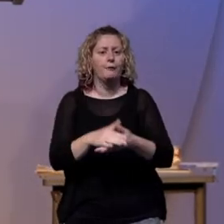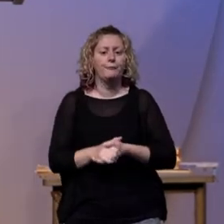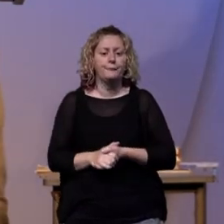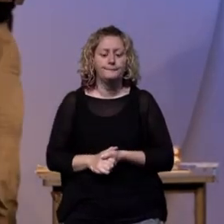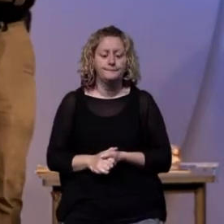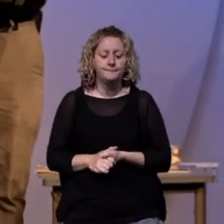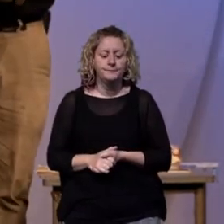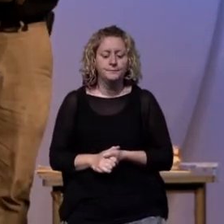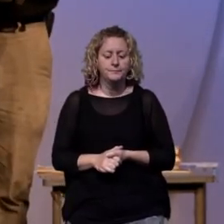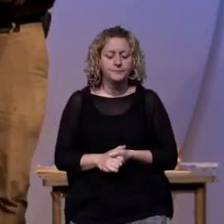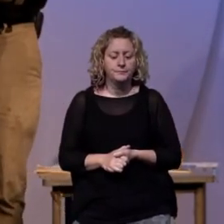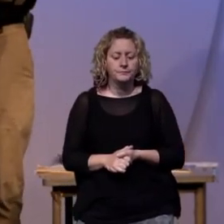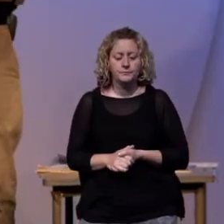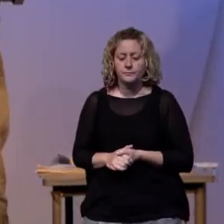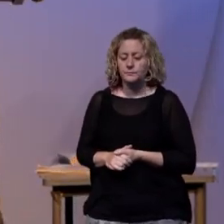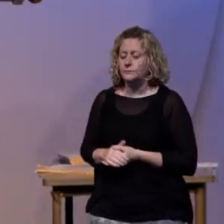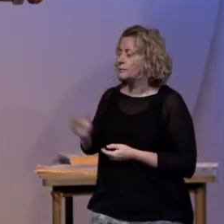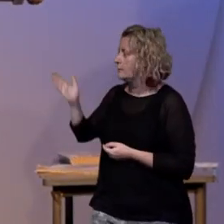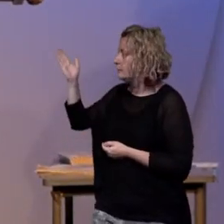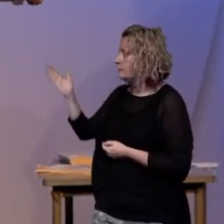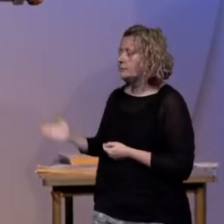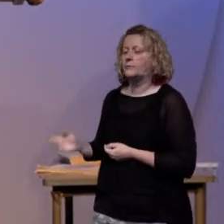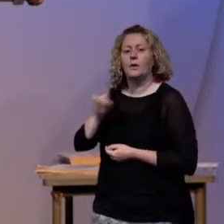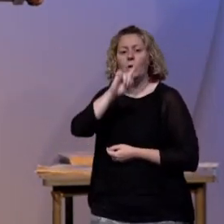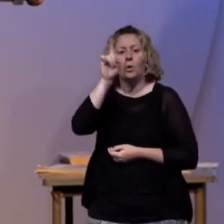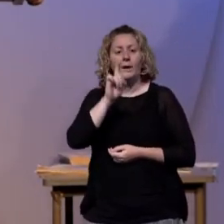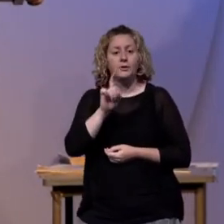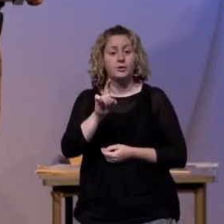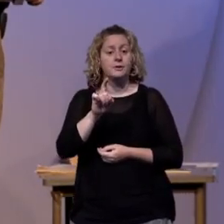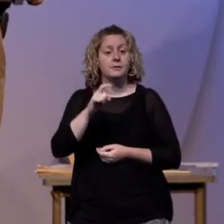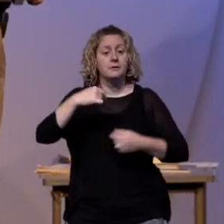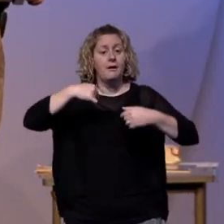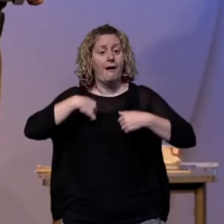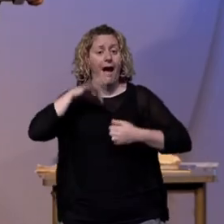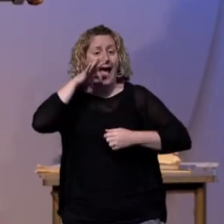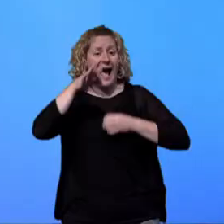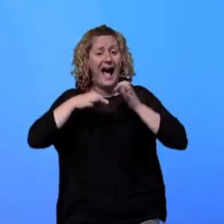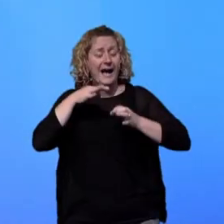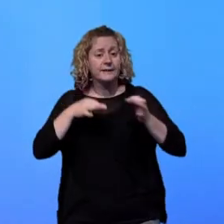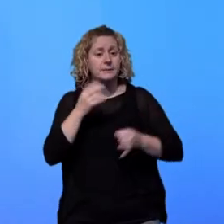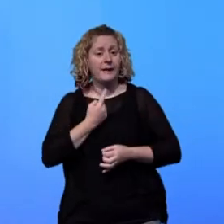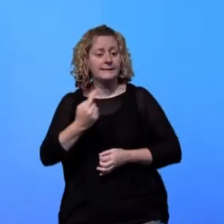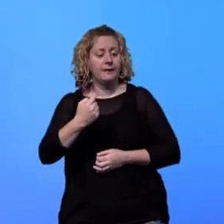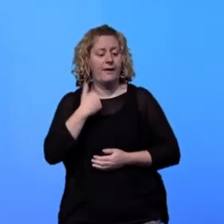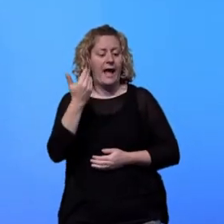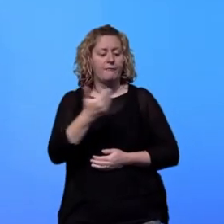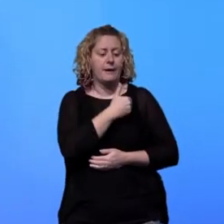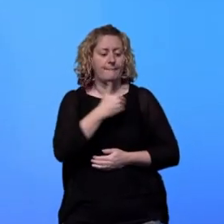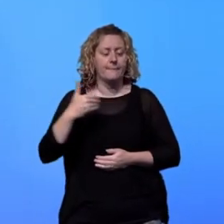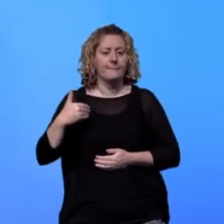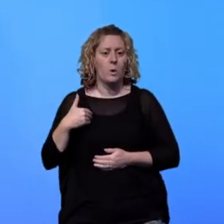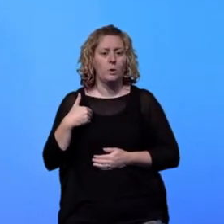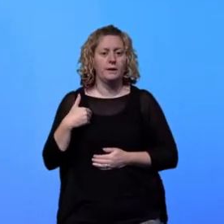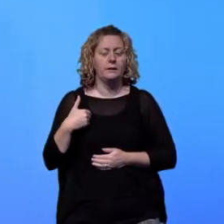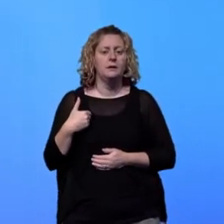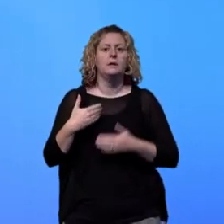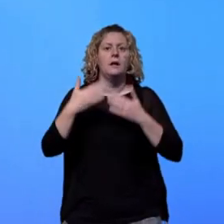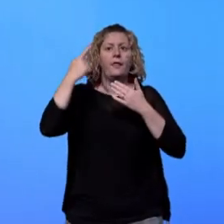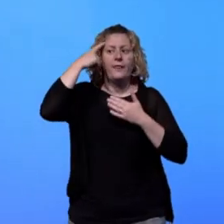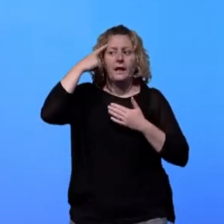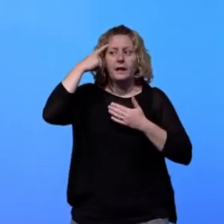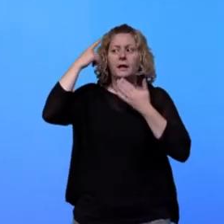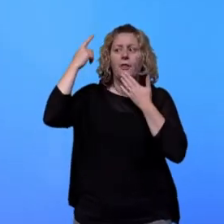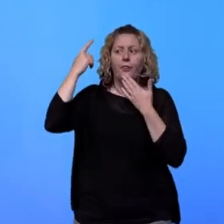down here, these are some questions I ask myself each day. So I went through them this morning, but I have this thinking and thanksgiving,